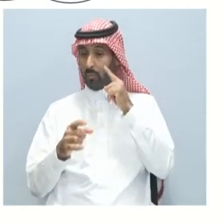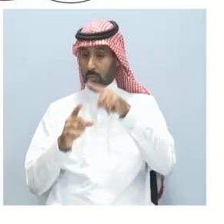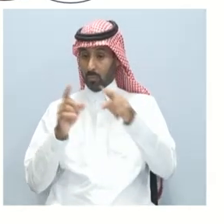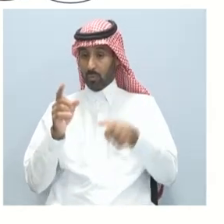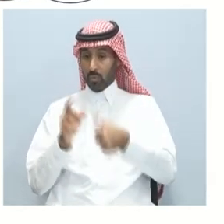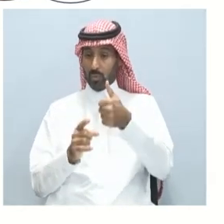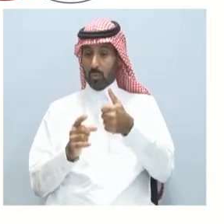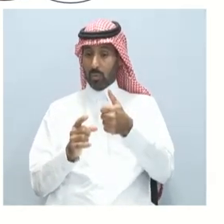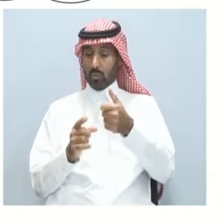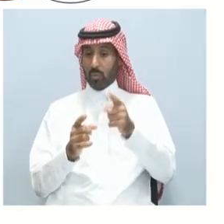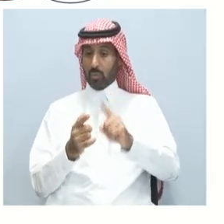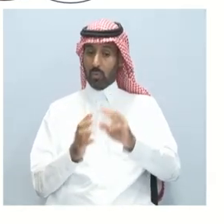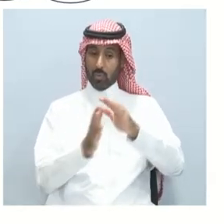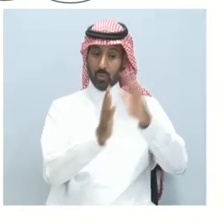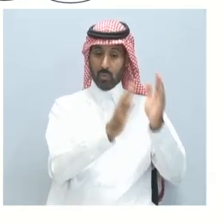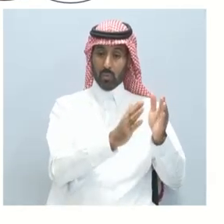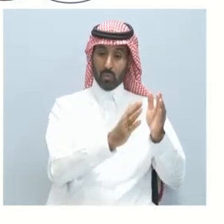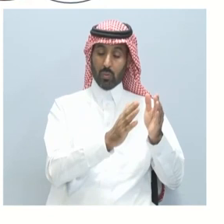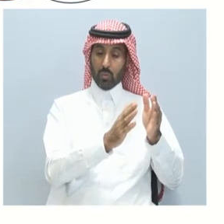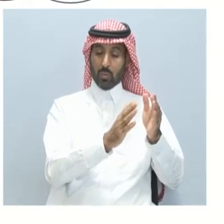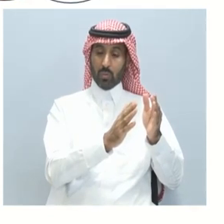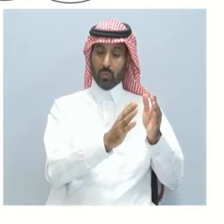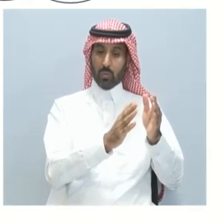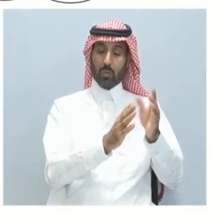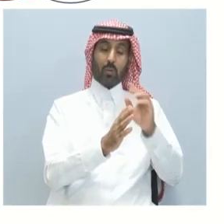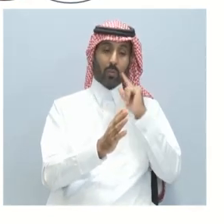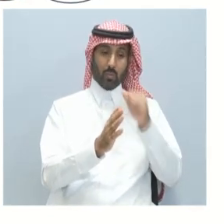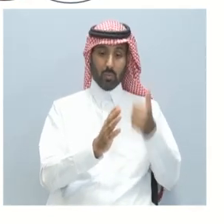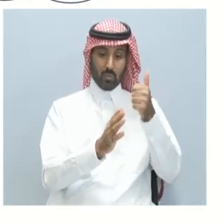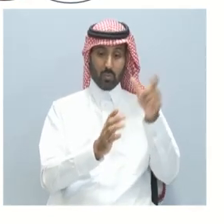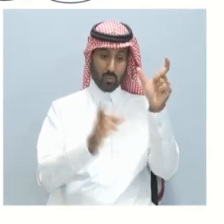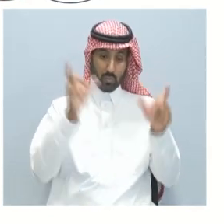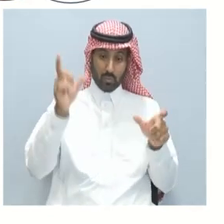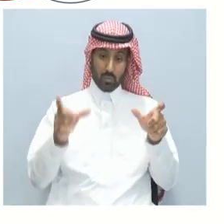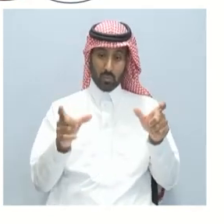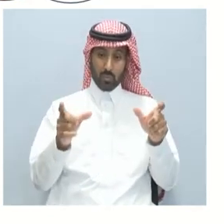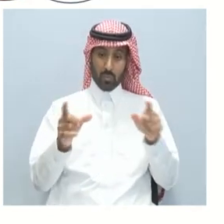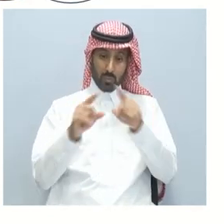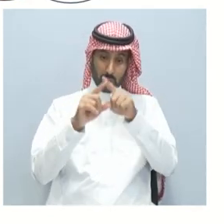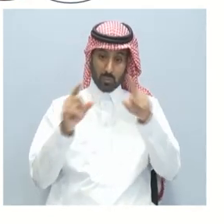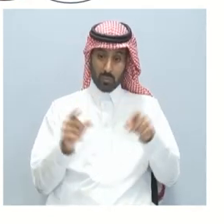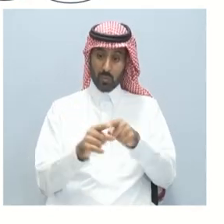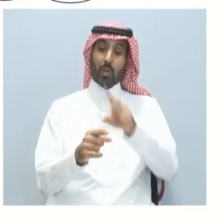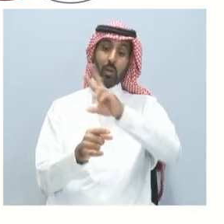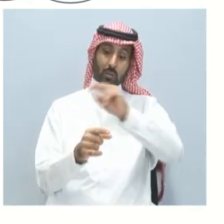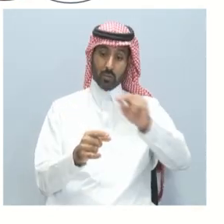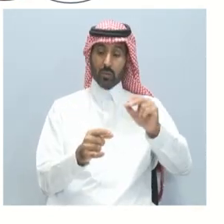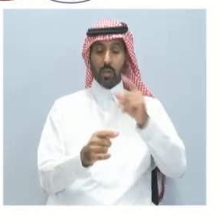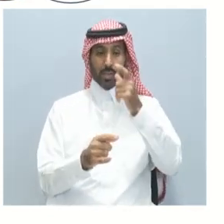each person has. In the overlapping portion of the diagram, write the qualities, characteristics that they